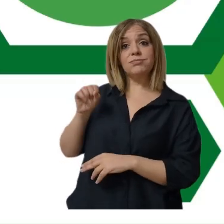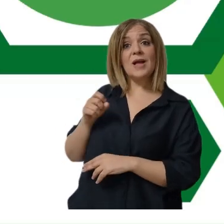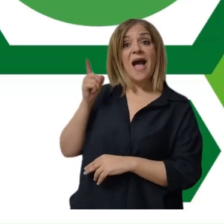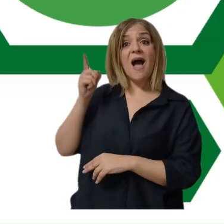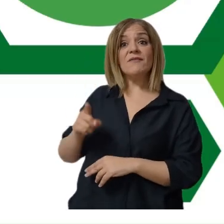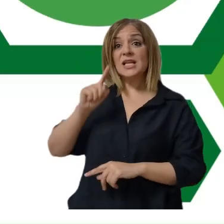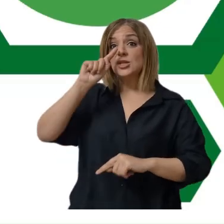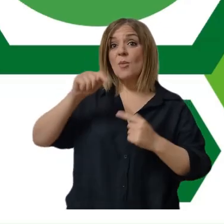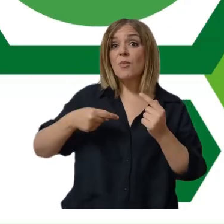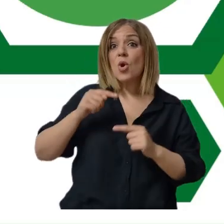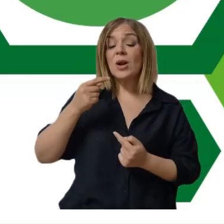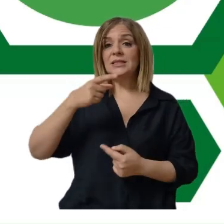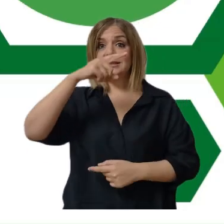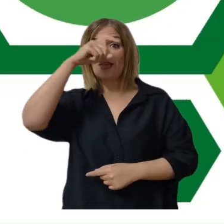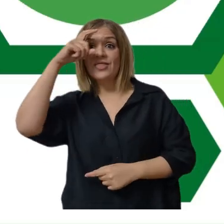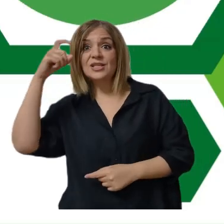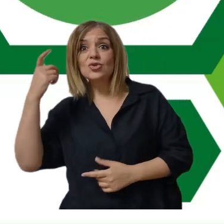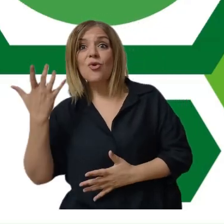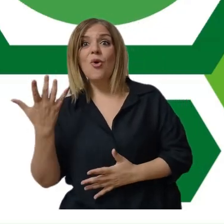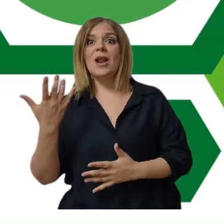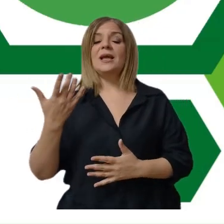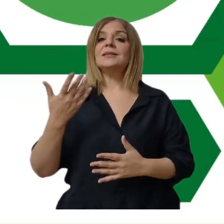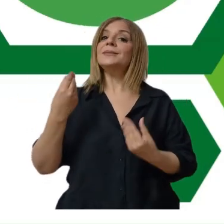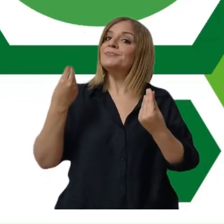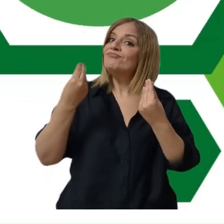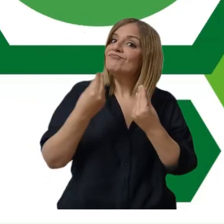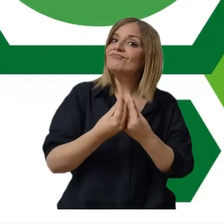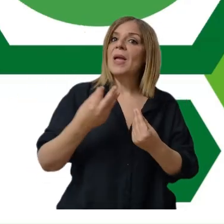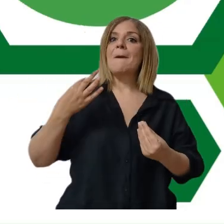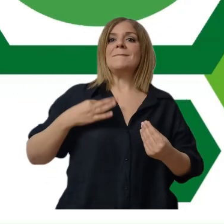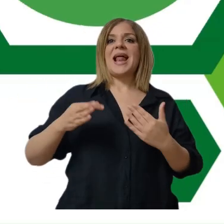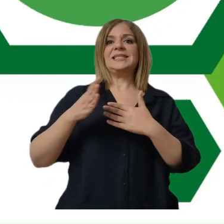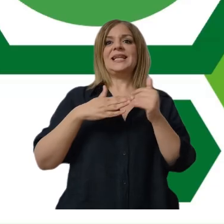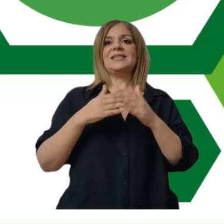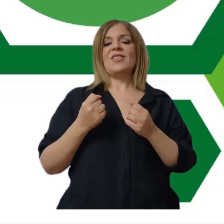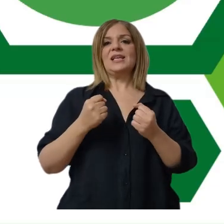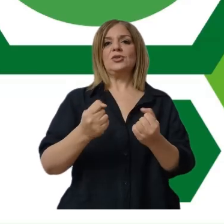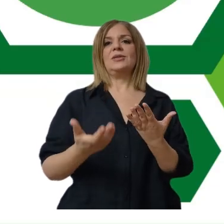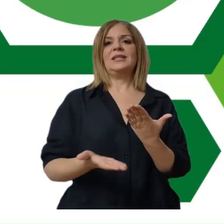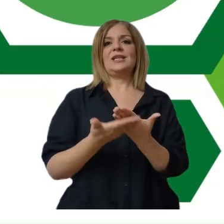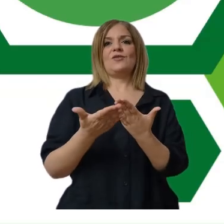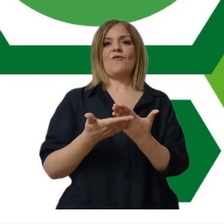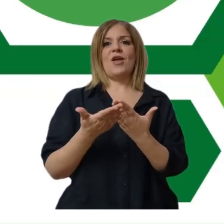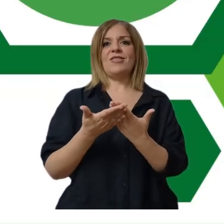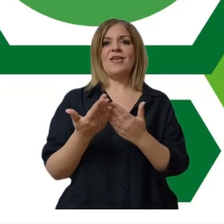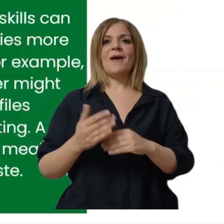these challenges are, these green skills are very important for us.